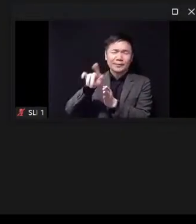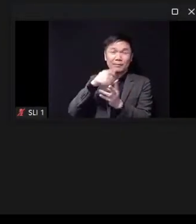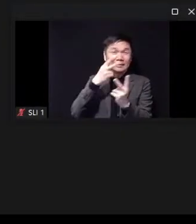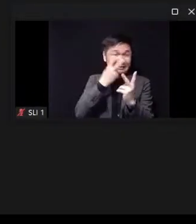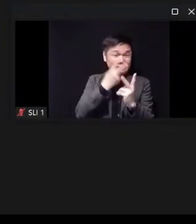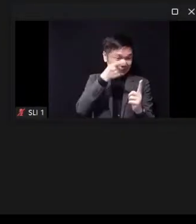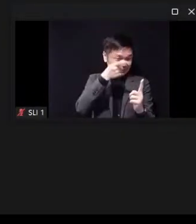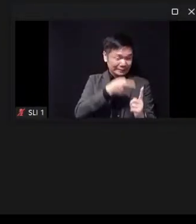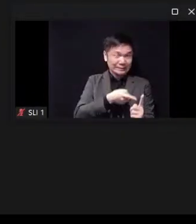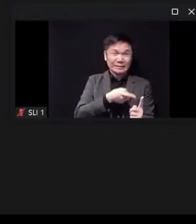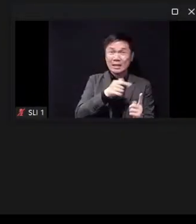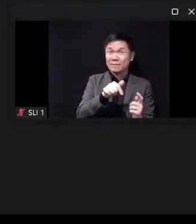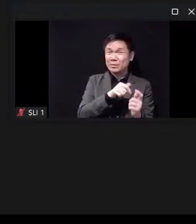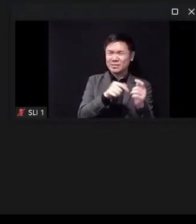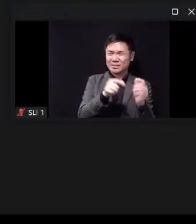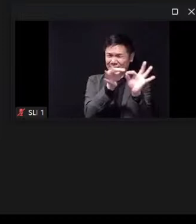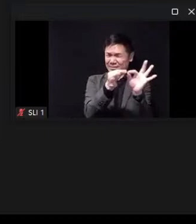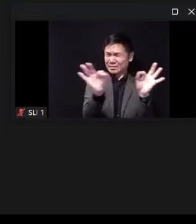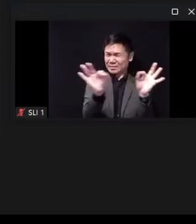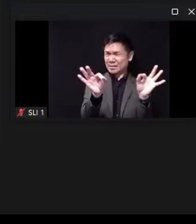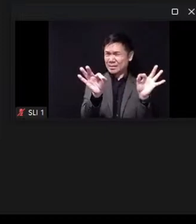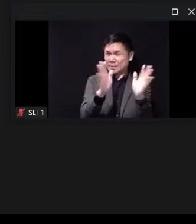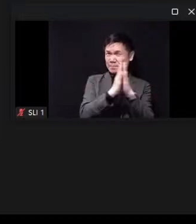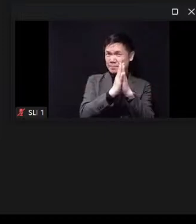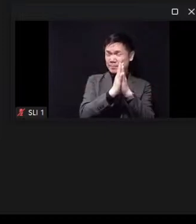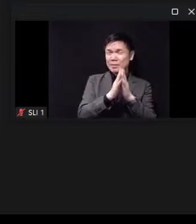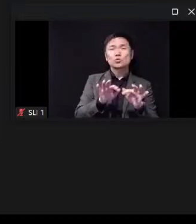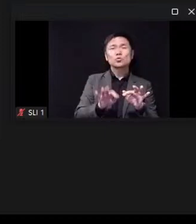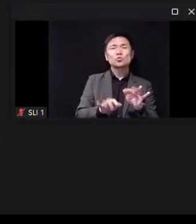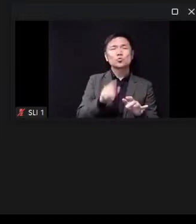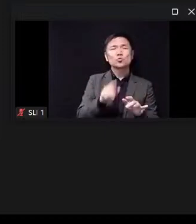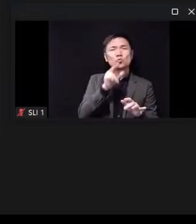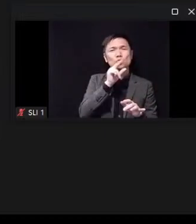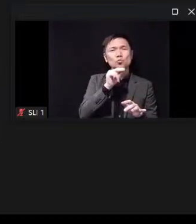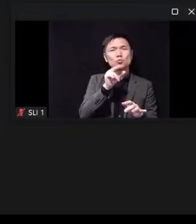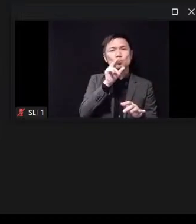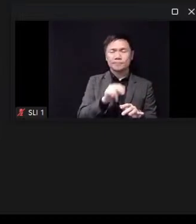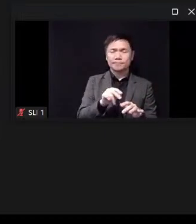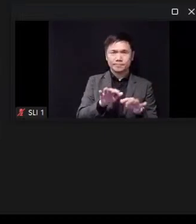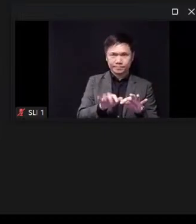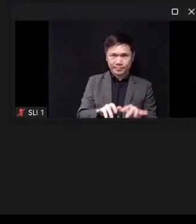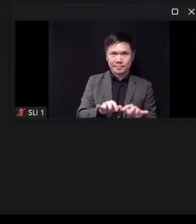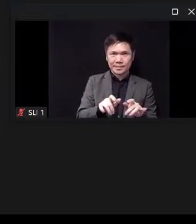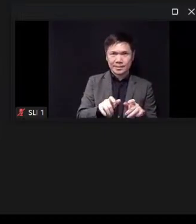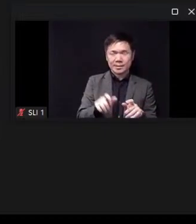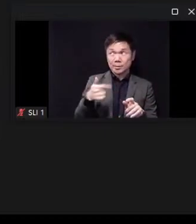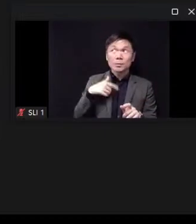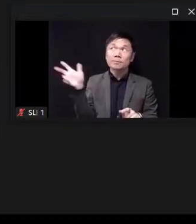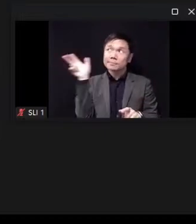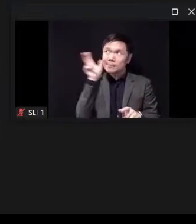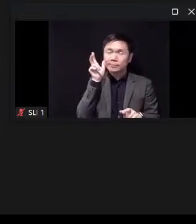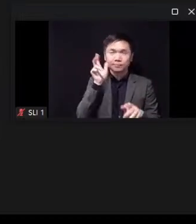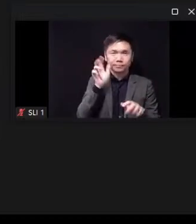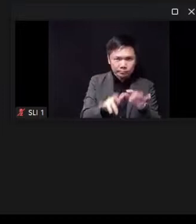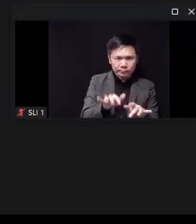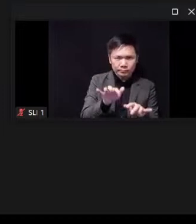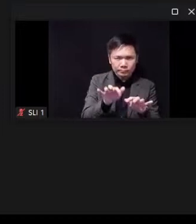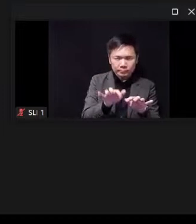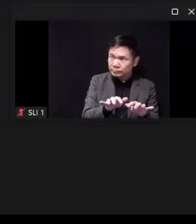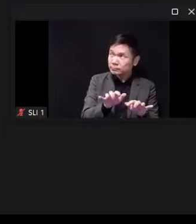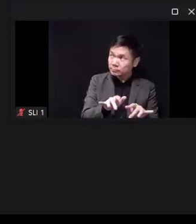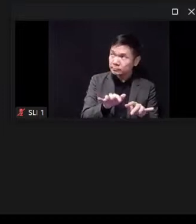minor changes to the text to read them out at dictation speed. With respect to any